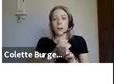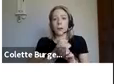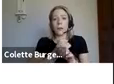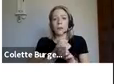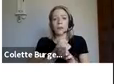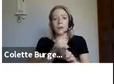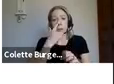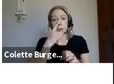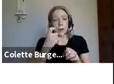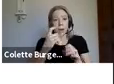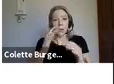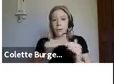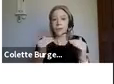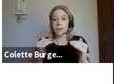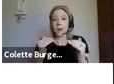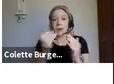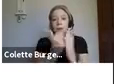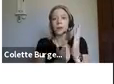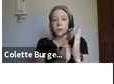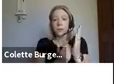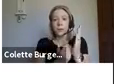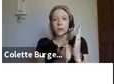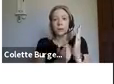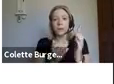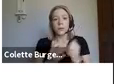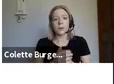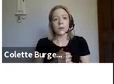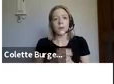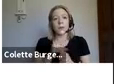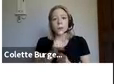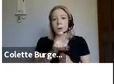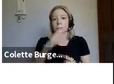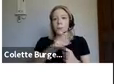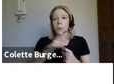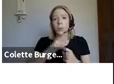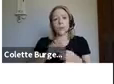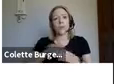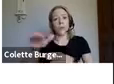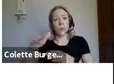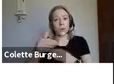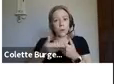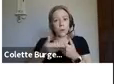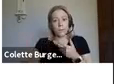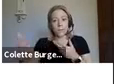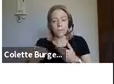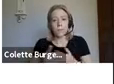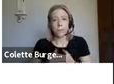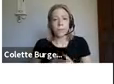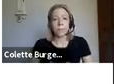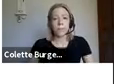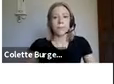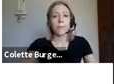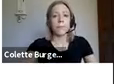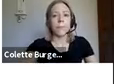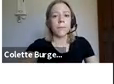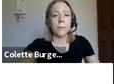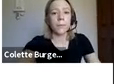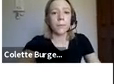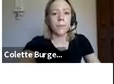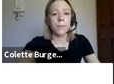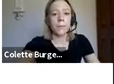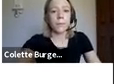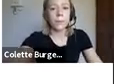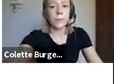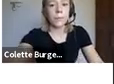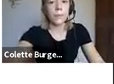effectively, and that technical support is very much needed moving forward. So the next, we are therefore,